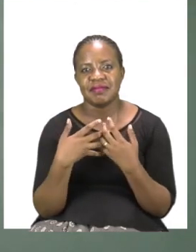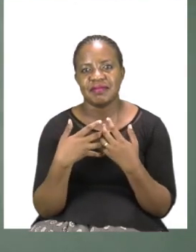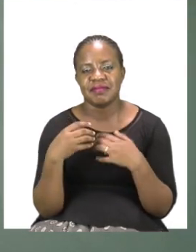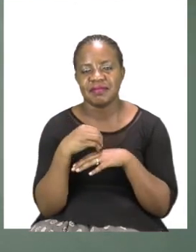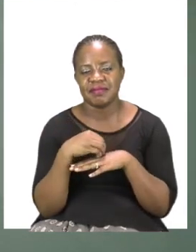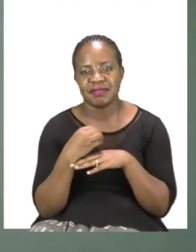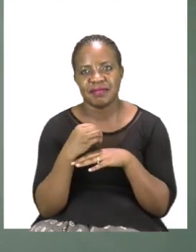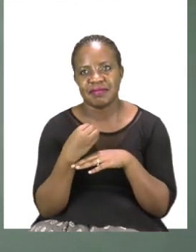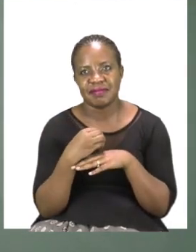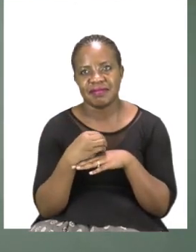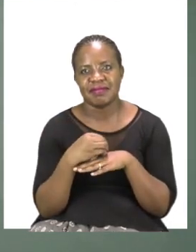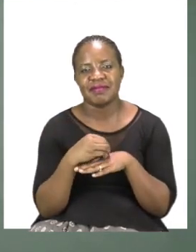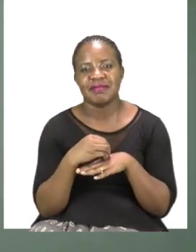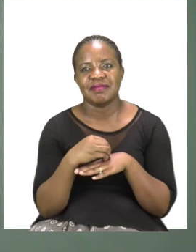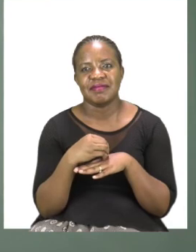Saturday.